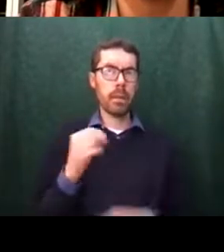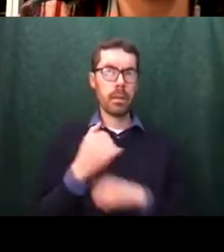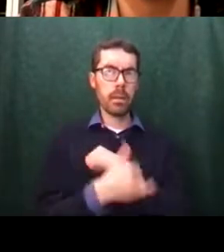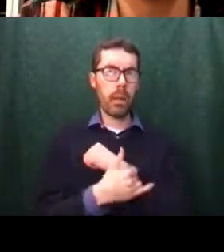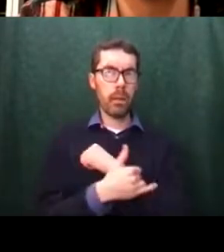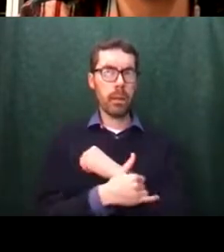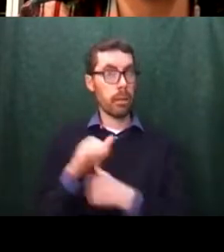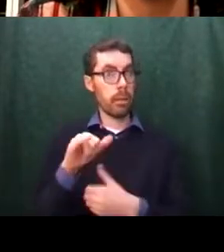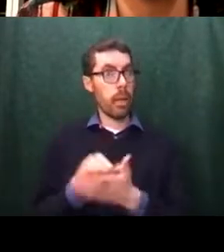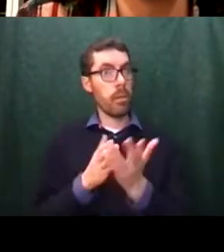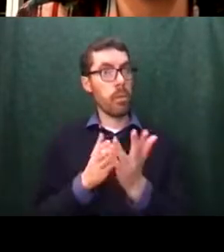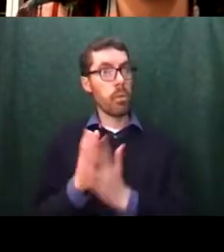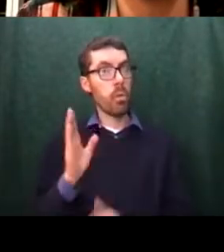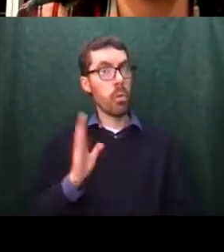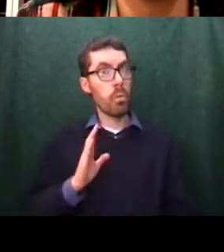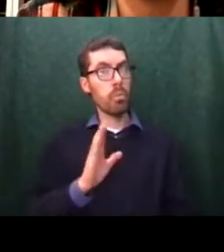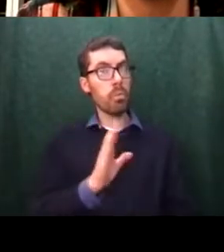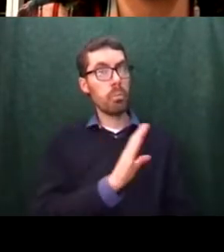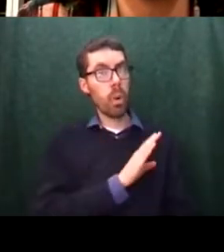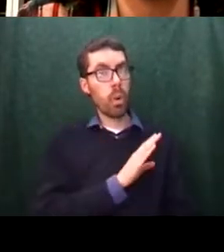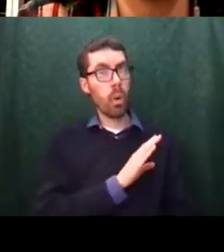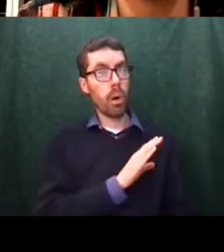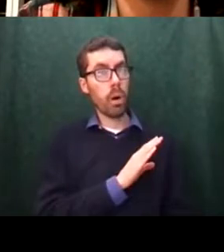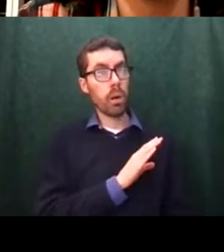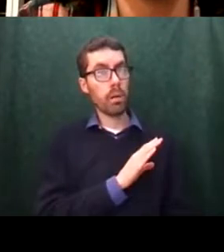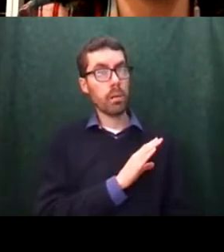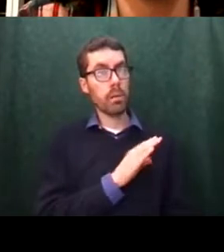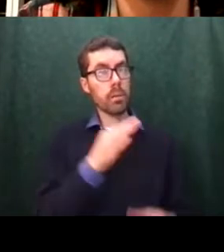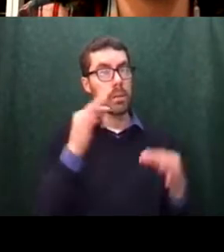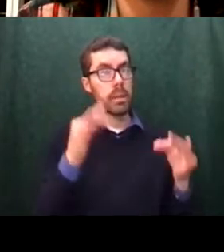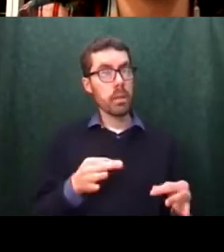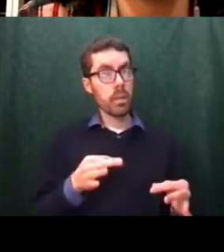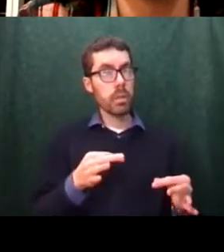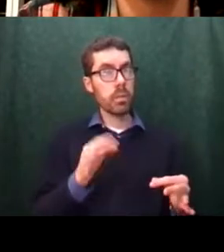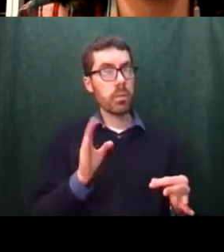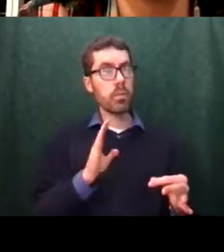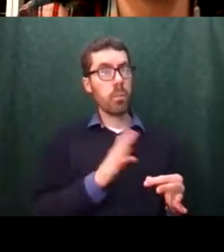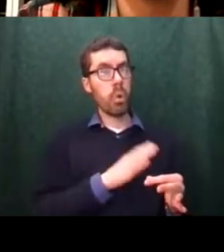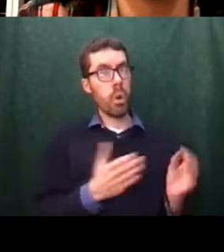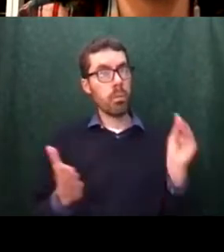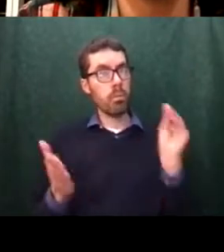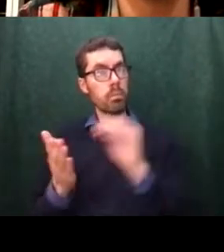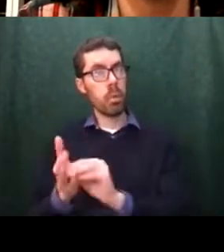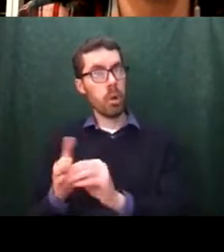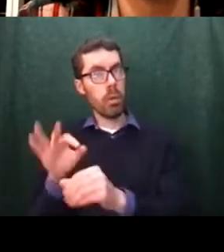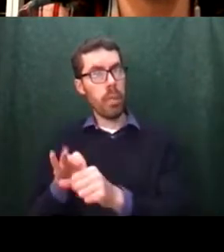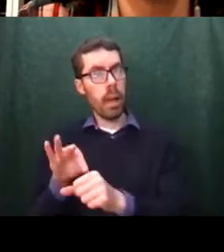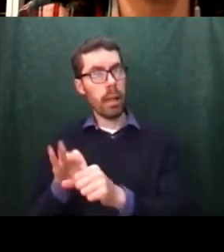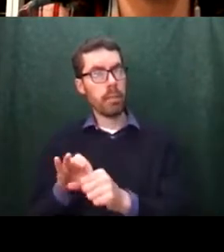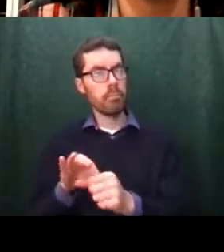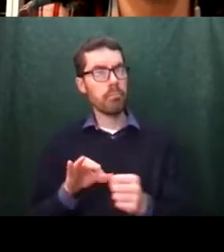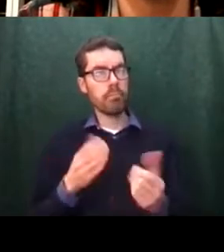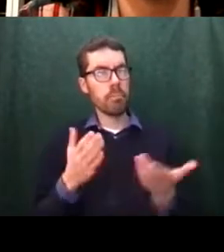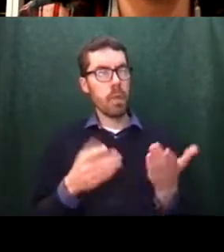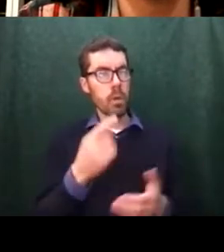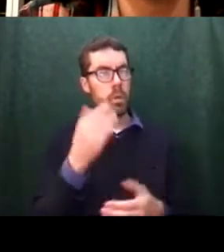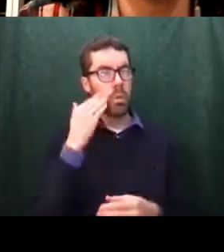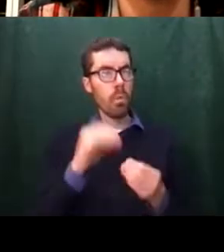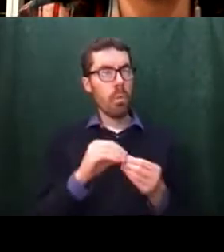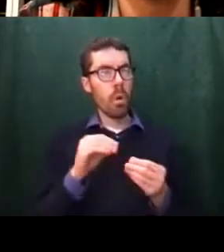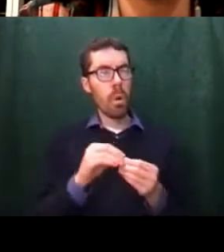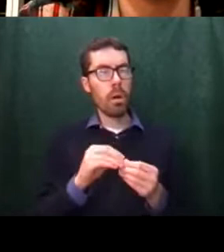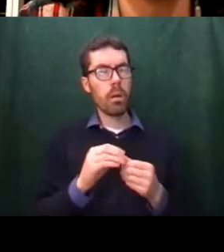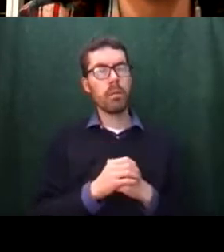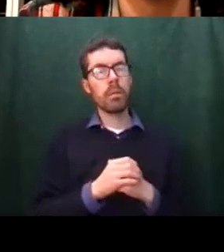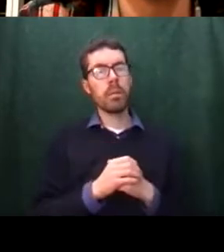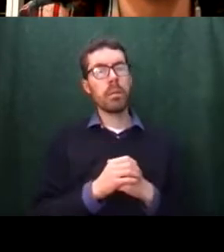a board initiative where the board put it on the ballot or not. Maybe you can help me understand that.